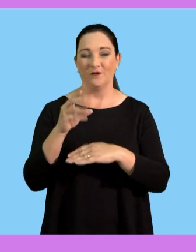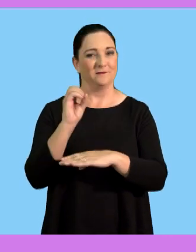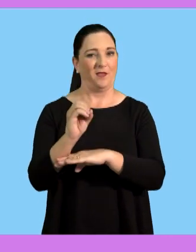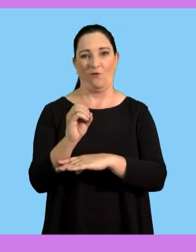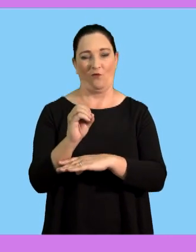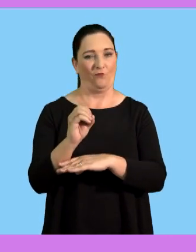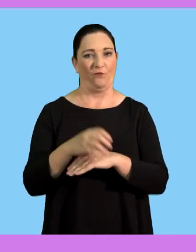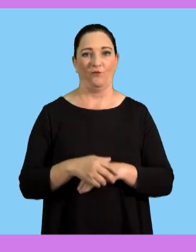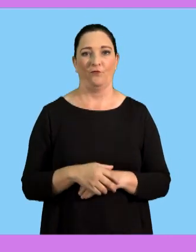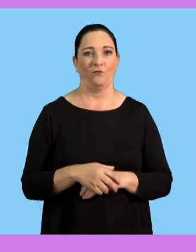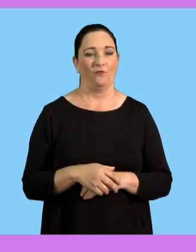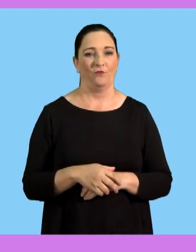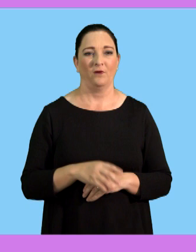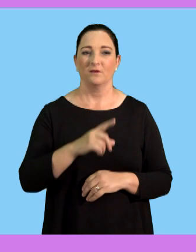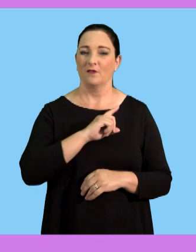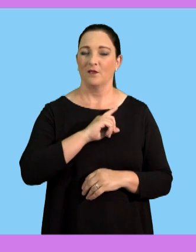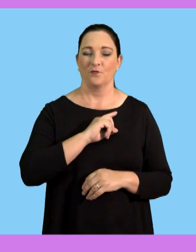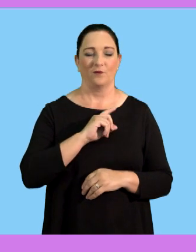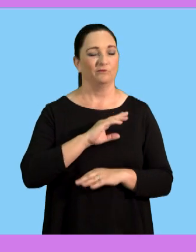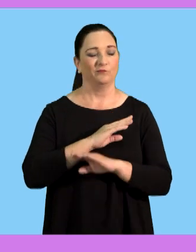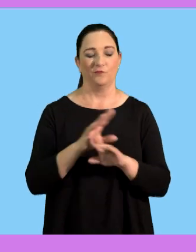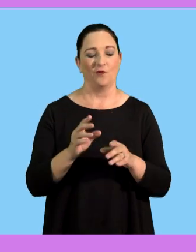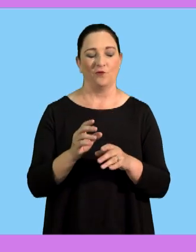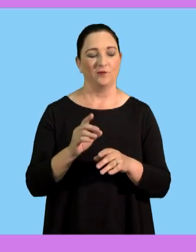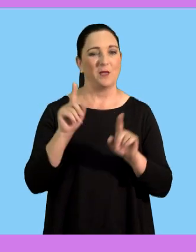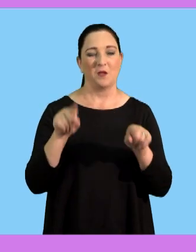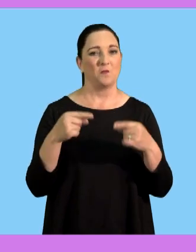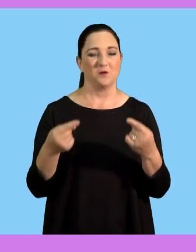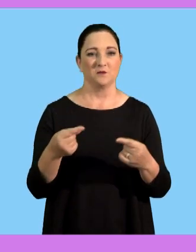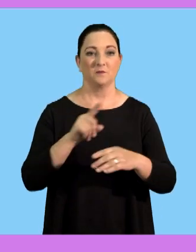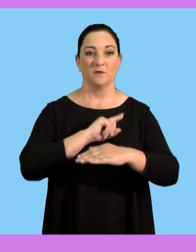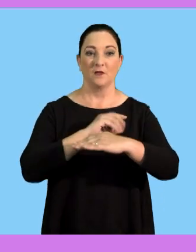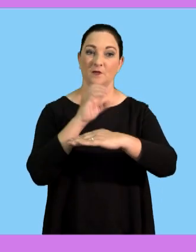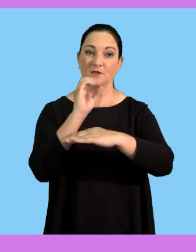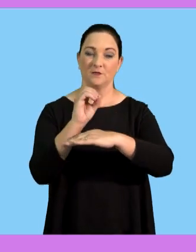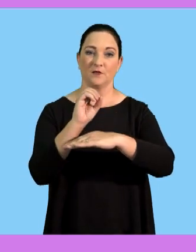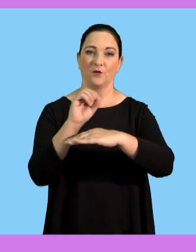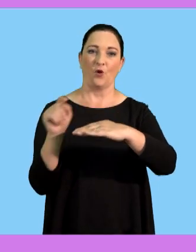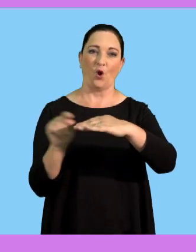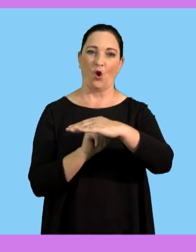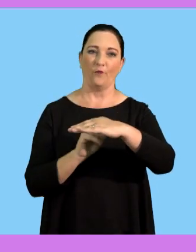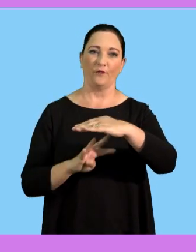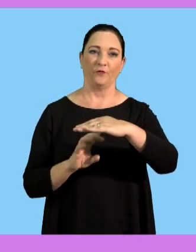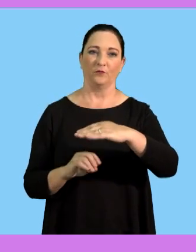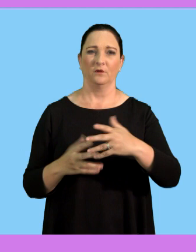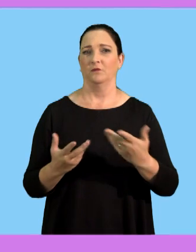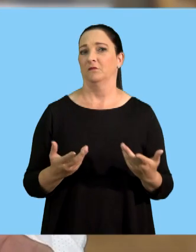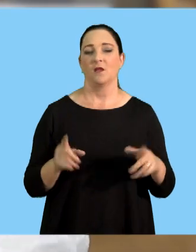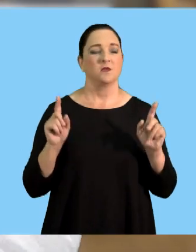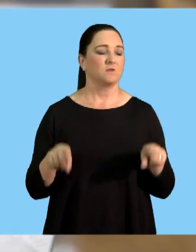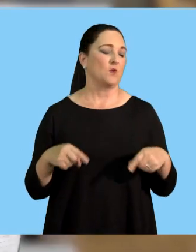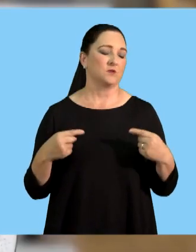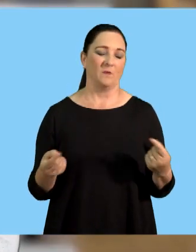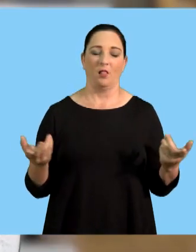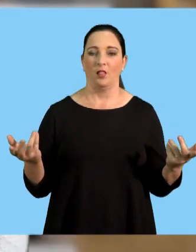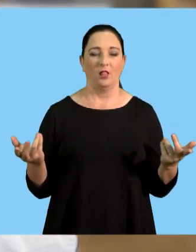this case is 0. So therefore, I'll say it is 0 over 40. I can say it is 0. I can even say